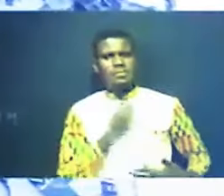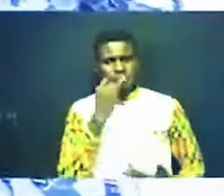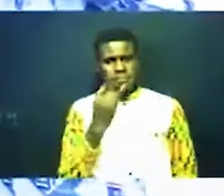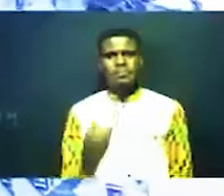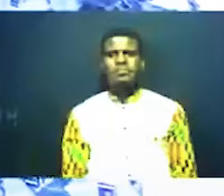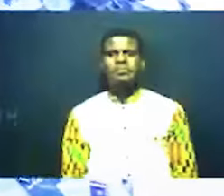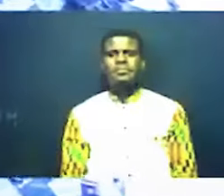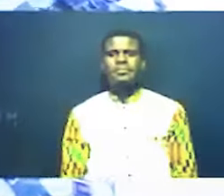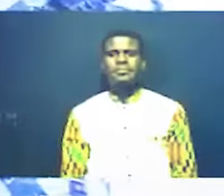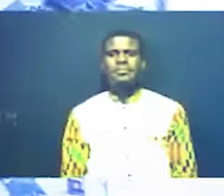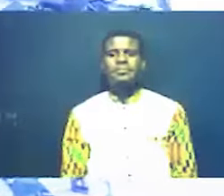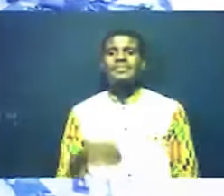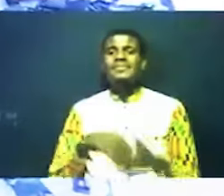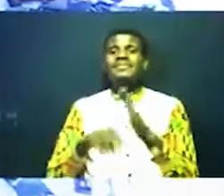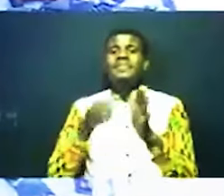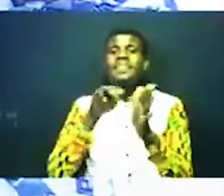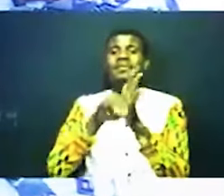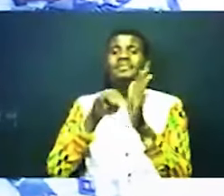5